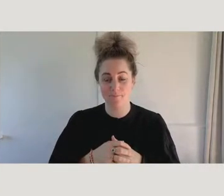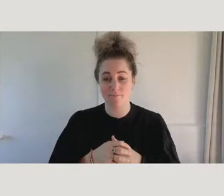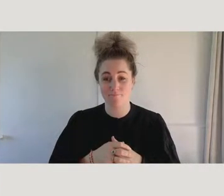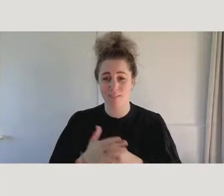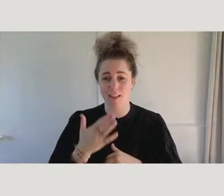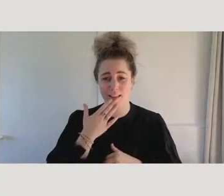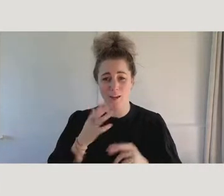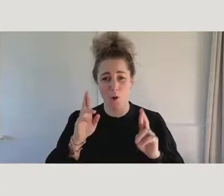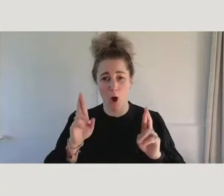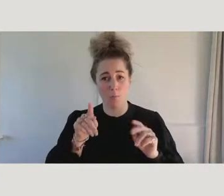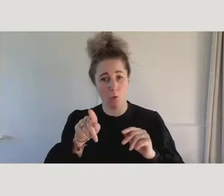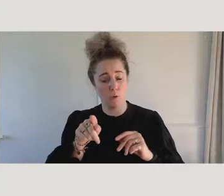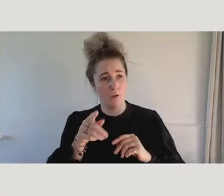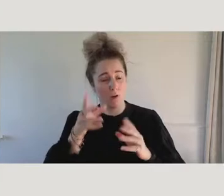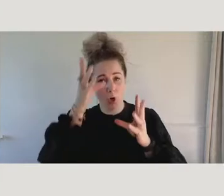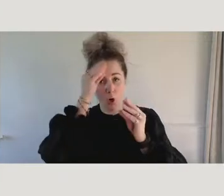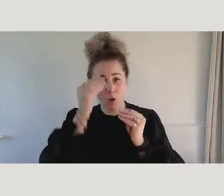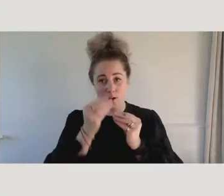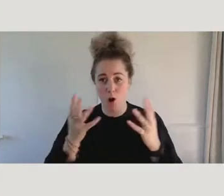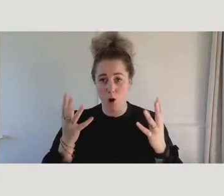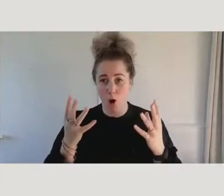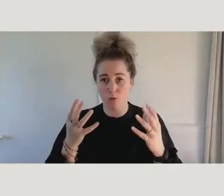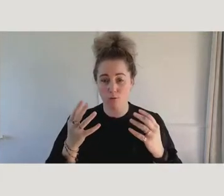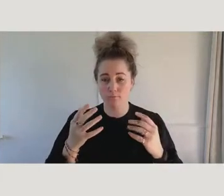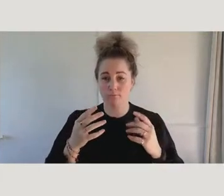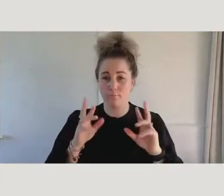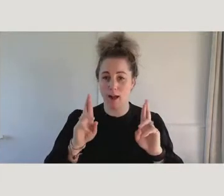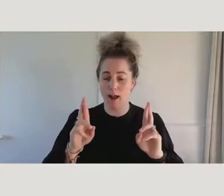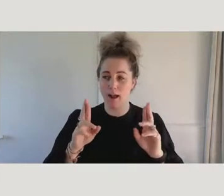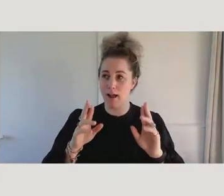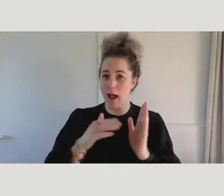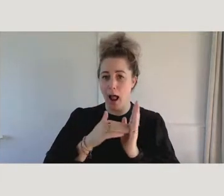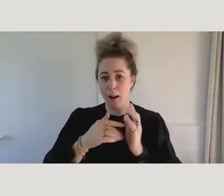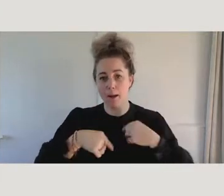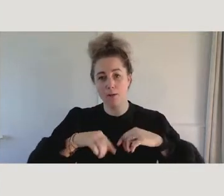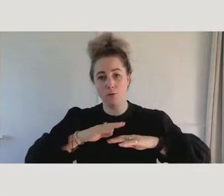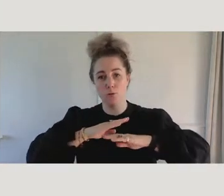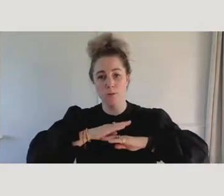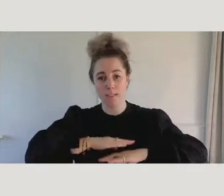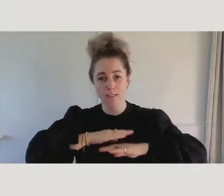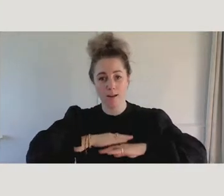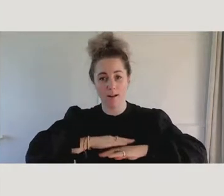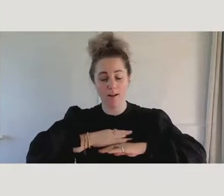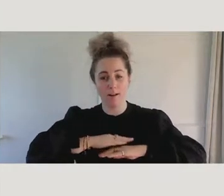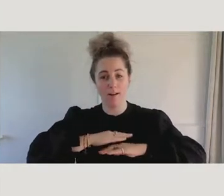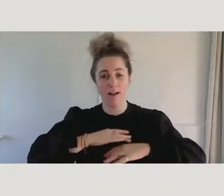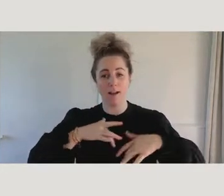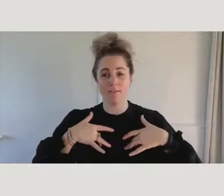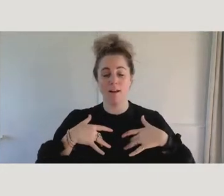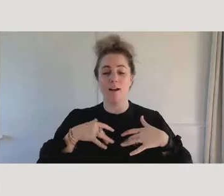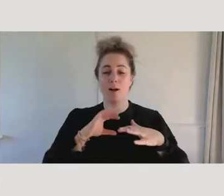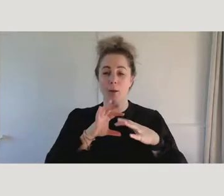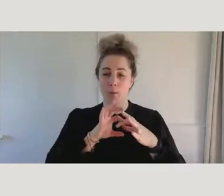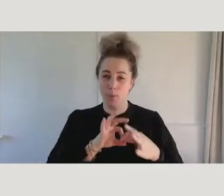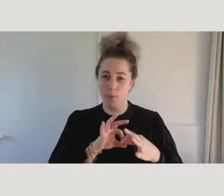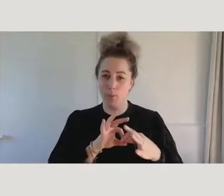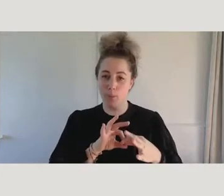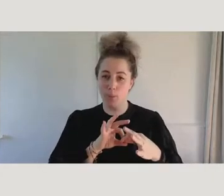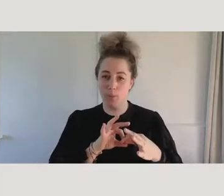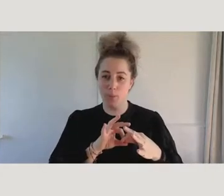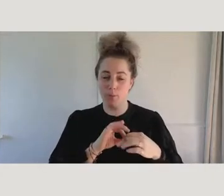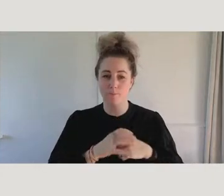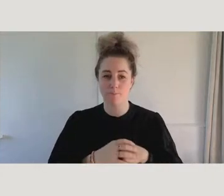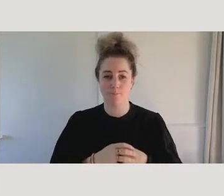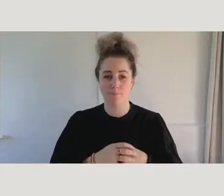hope that was really insightful help us to settle and ground ourselves and our and our Senate in the mafa of our